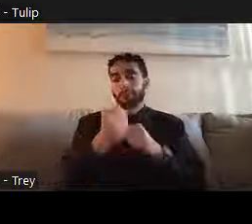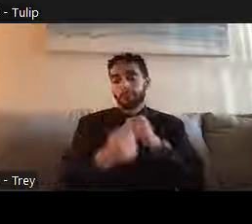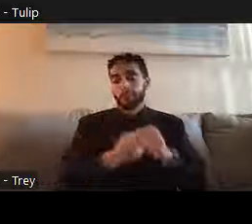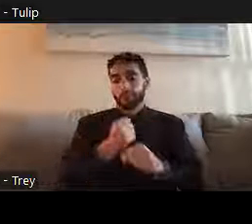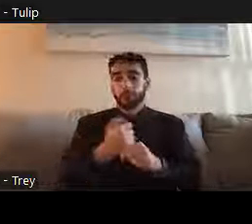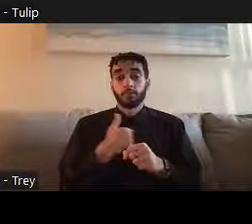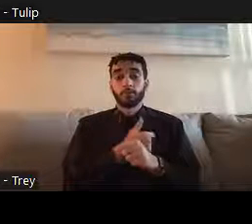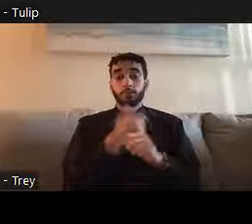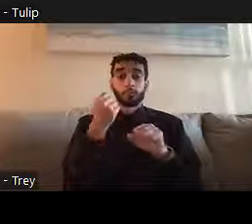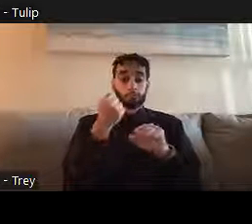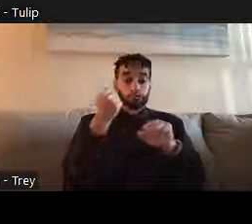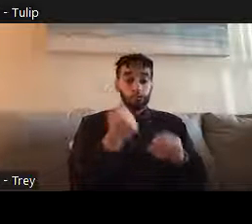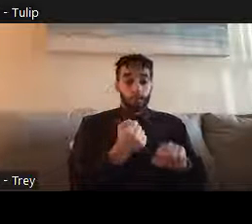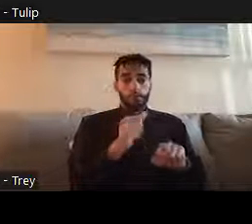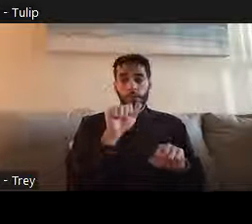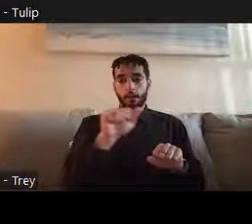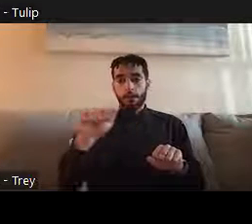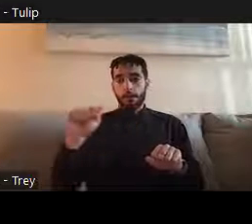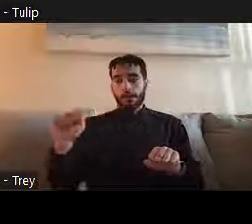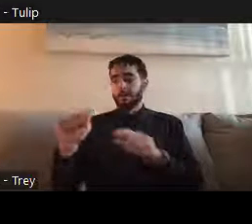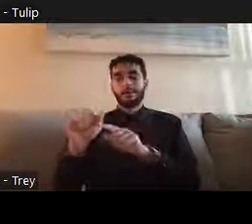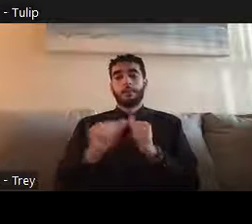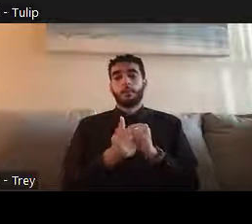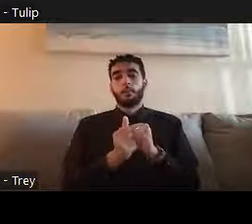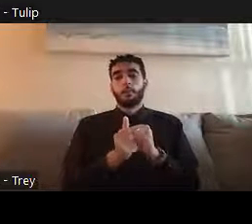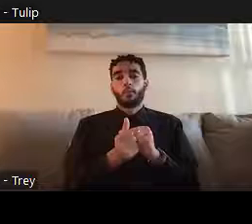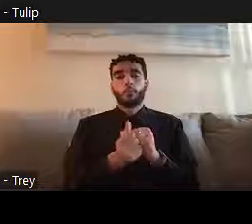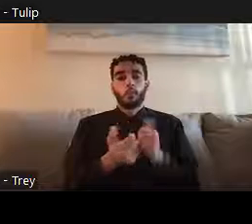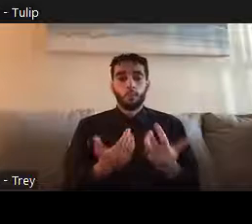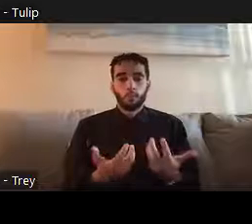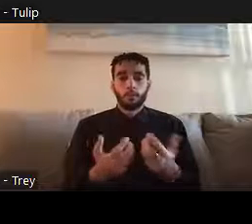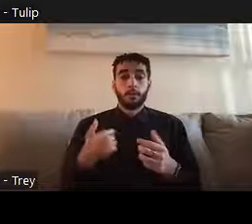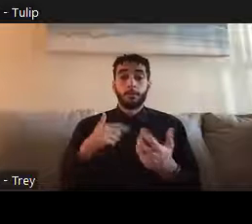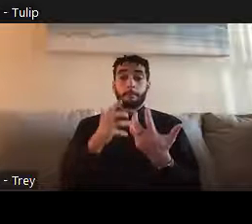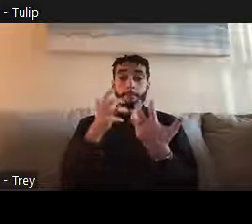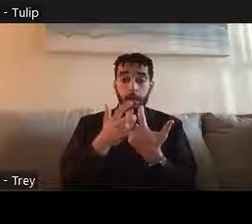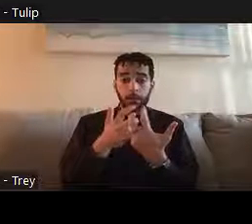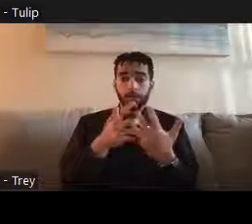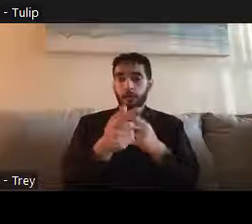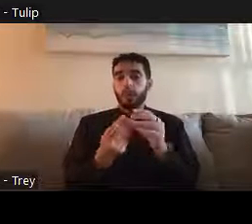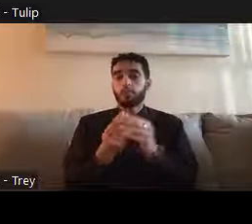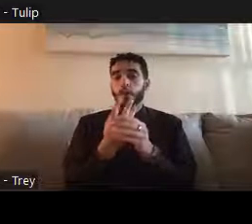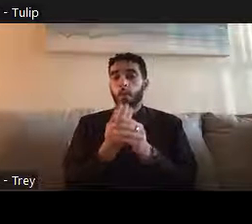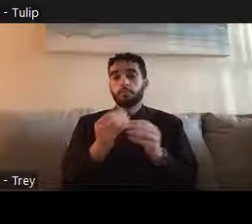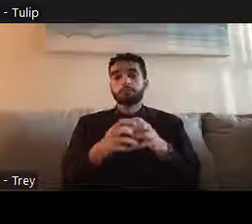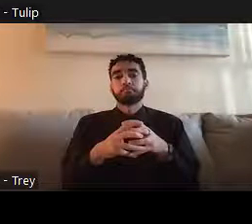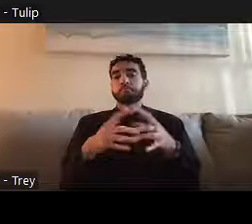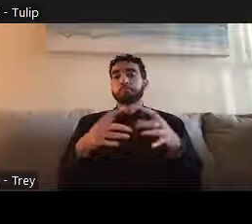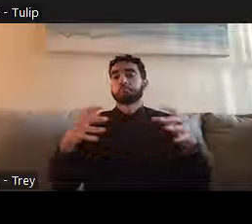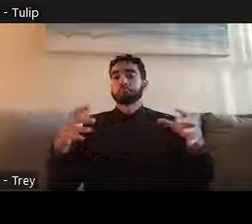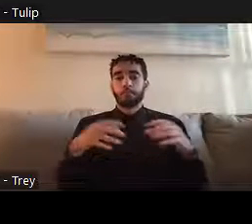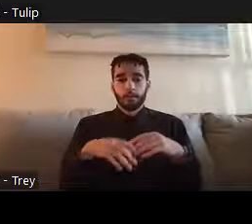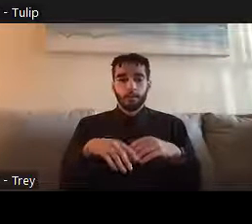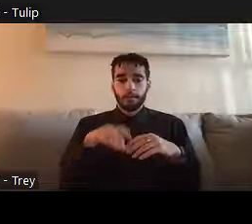AAAs individually and collectively to meet the growing demand and a changing population. It's not just that we'll